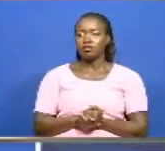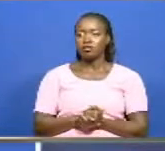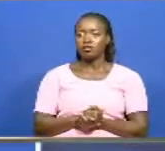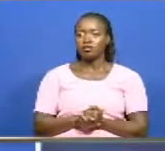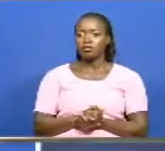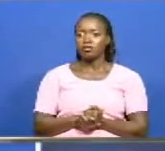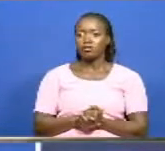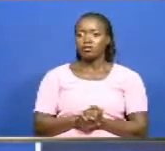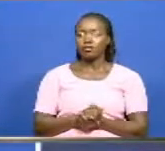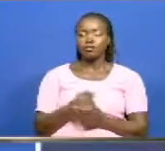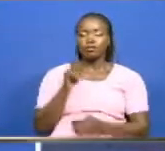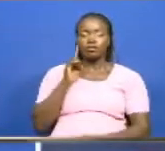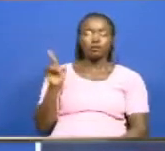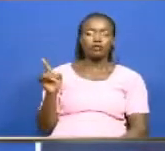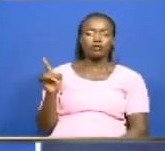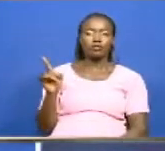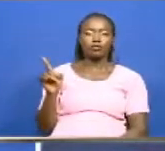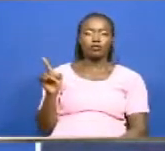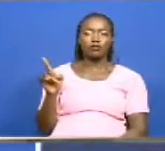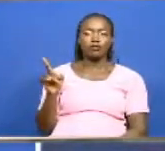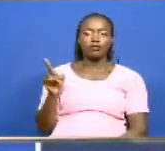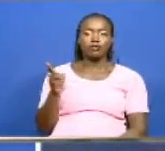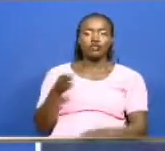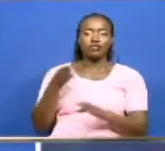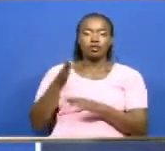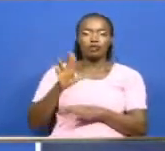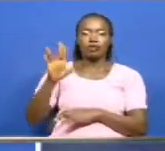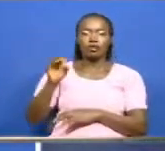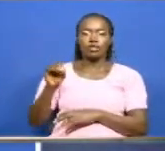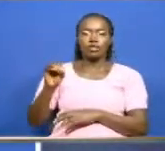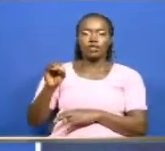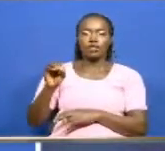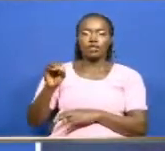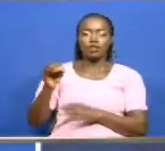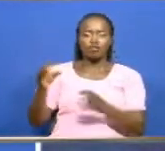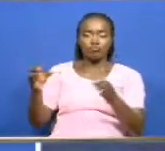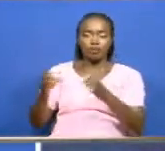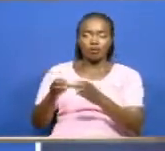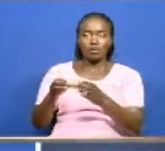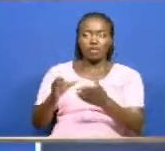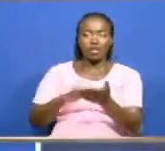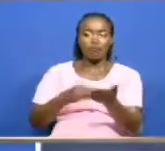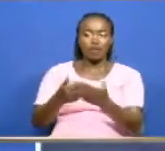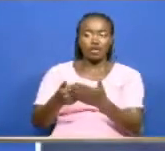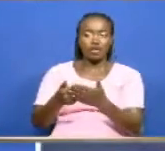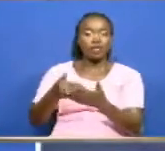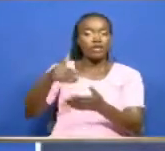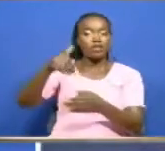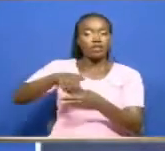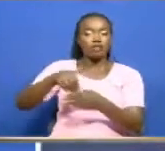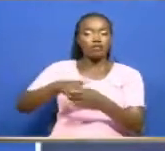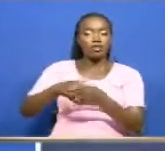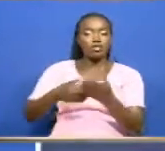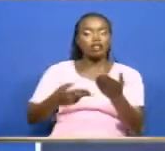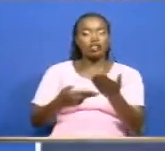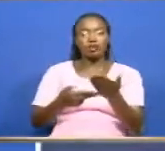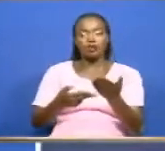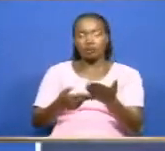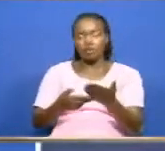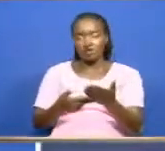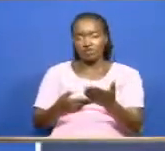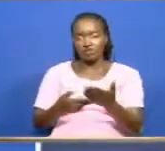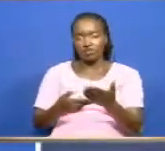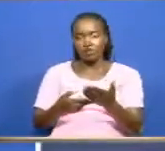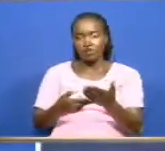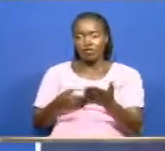Konza Technopolis has attracted over 40 firms that had applied to establish investments in technological ventures. So far, more